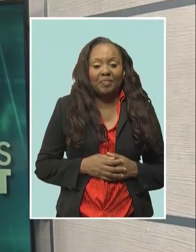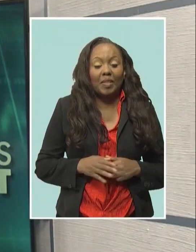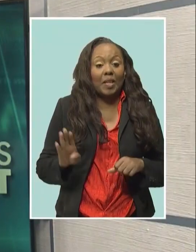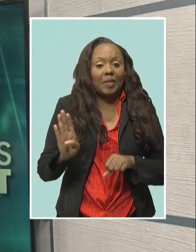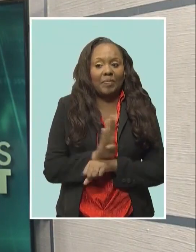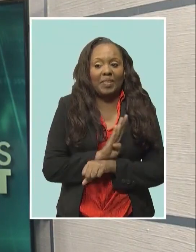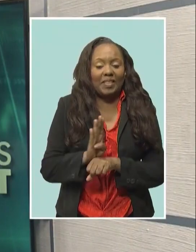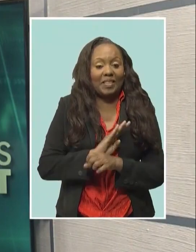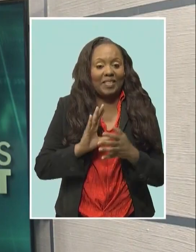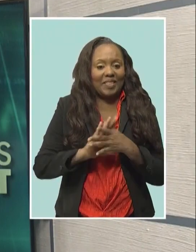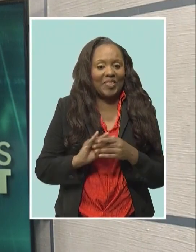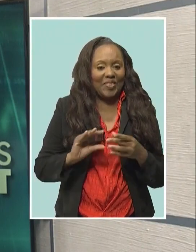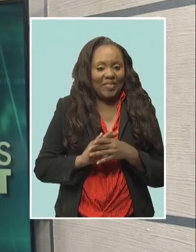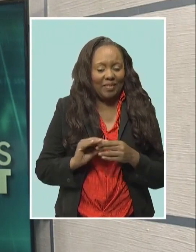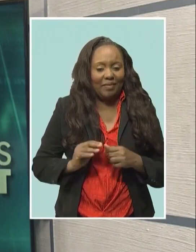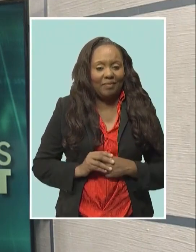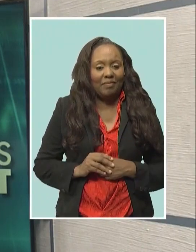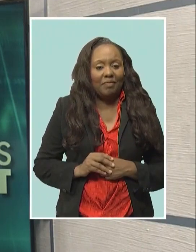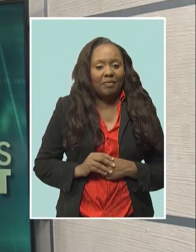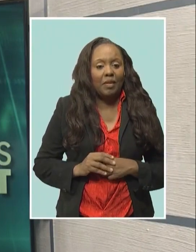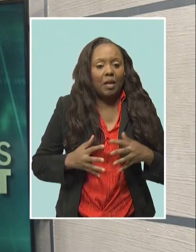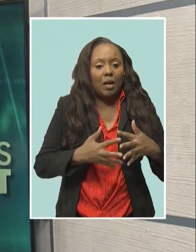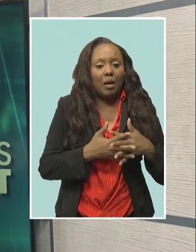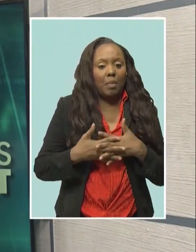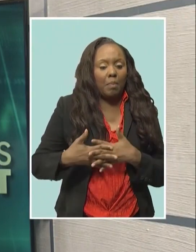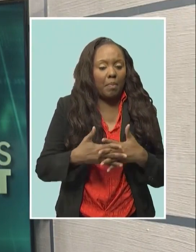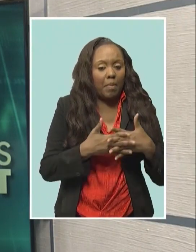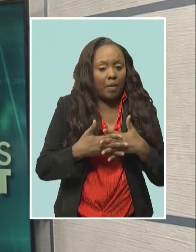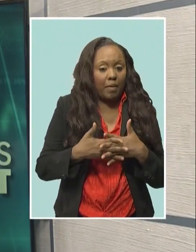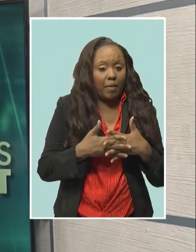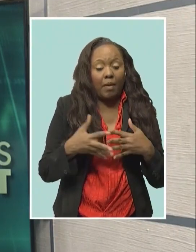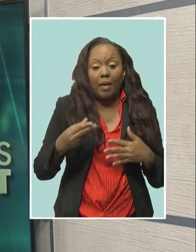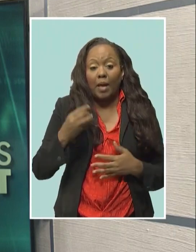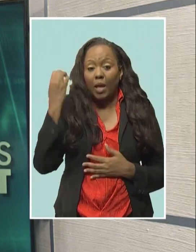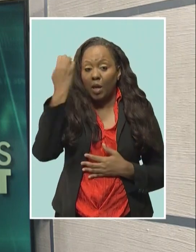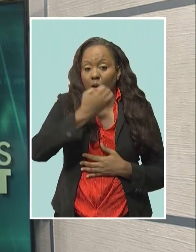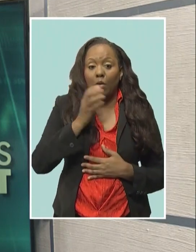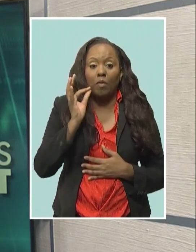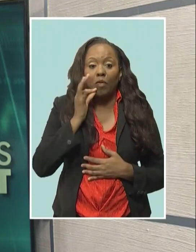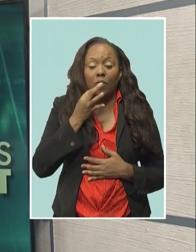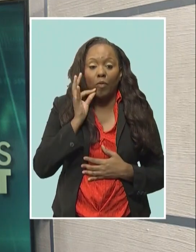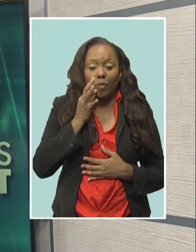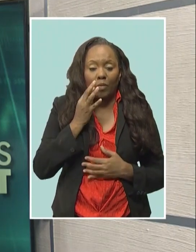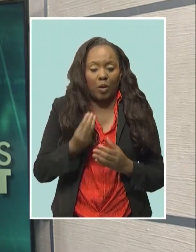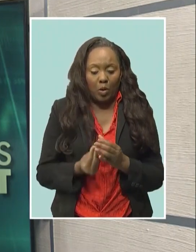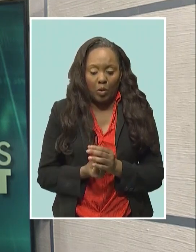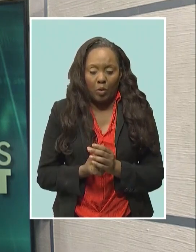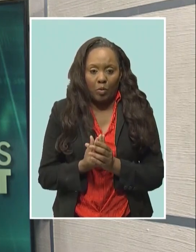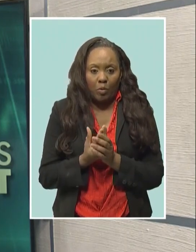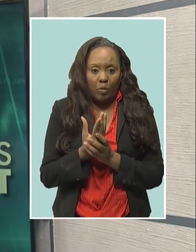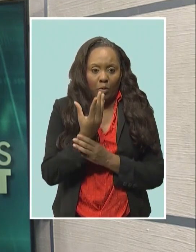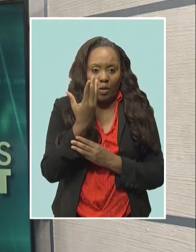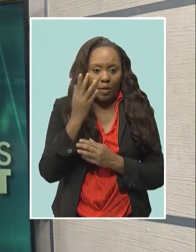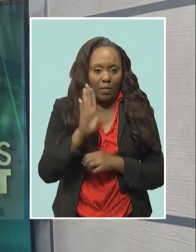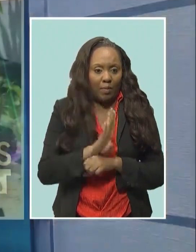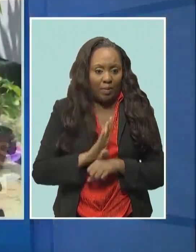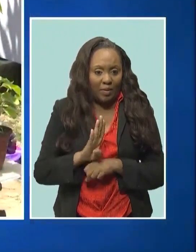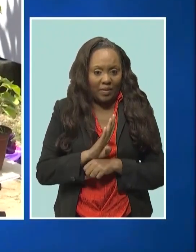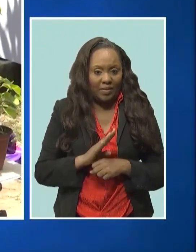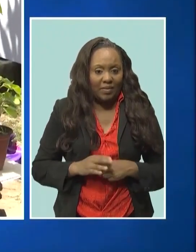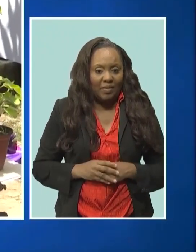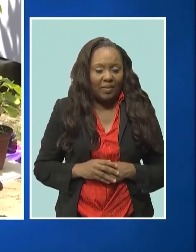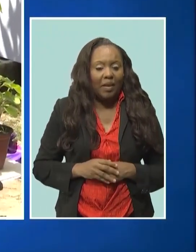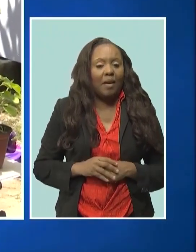In business now, we're hearing tonight that American and European fruit are growing in Barbados. The brainchild of